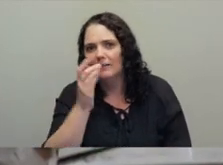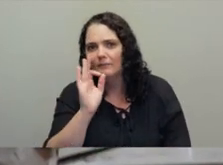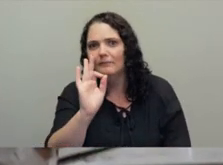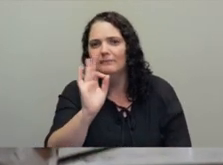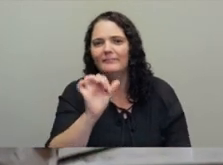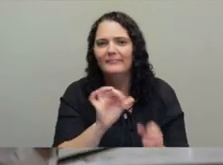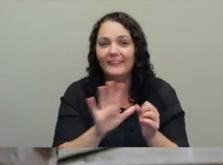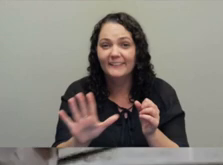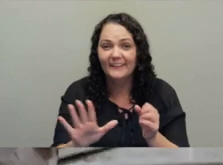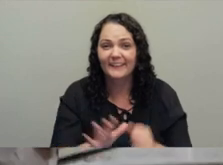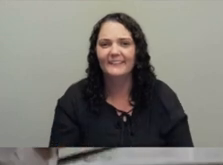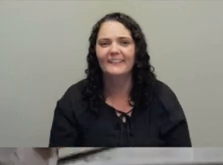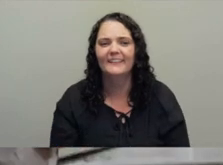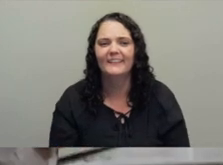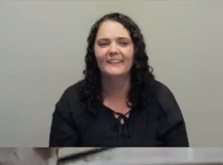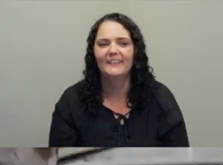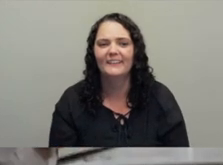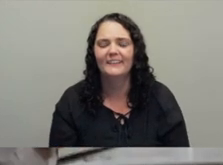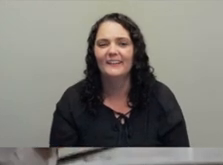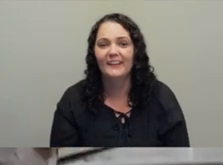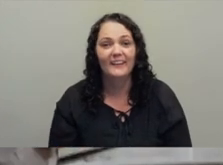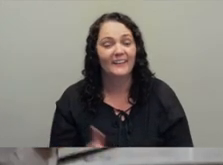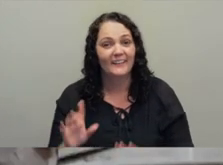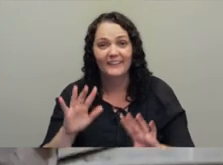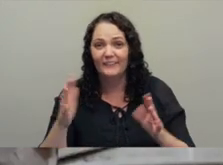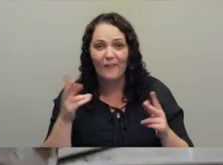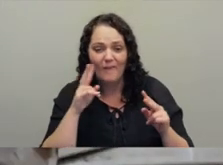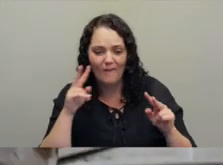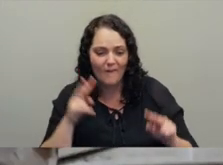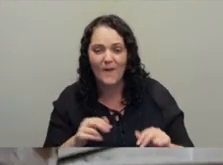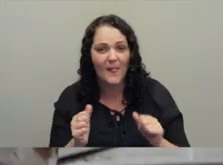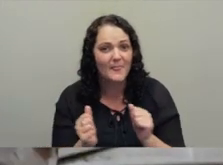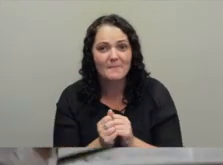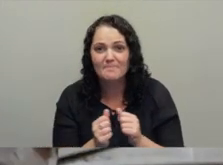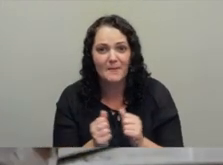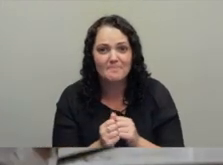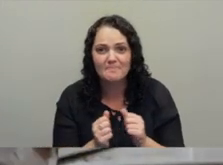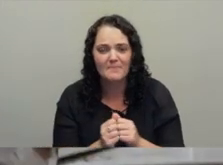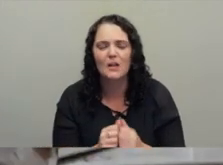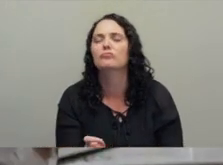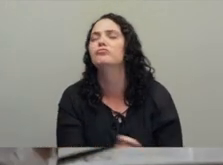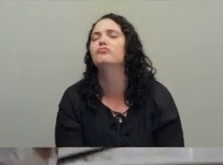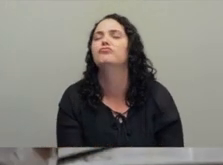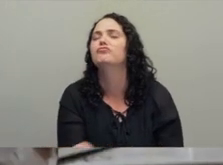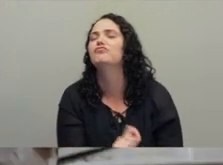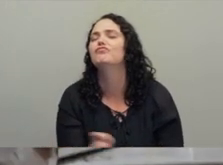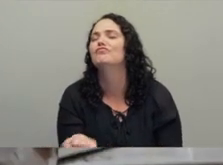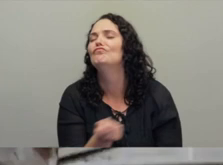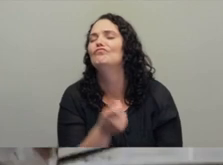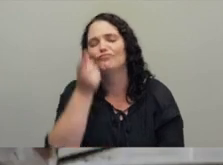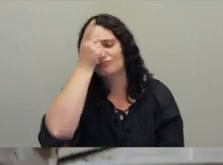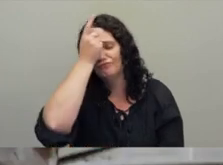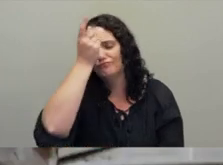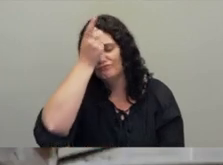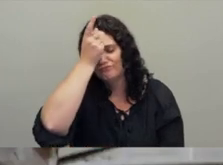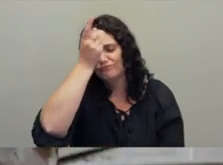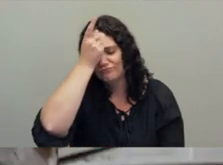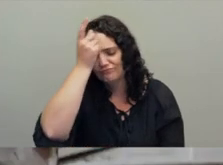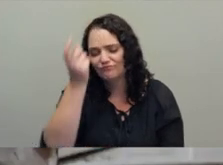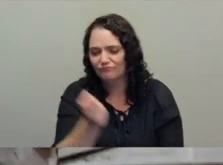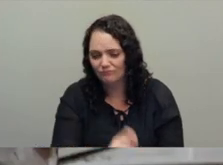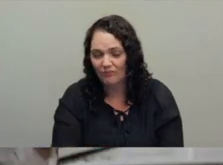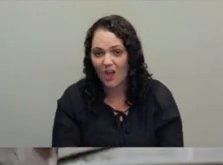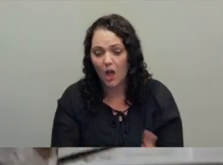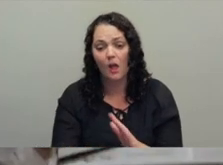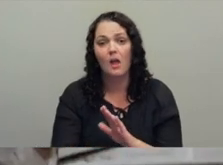Excellent. Long, skinny, not looking at the paper while you draw. Great strategy. Blind drawing. Some people will use their